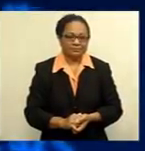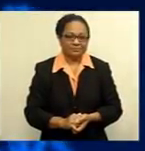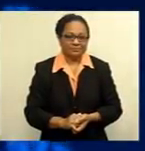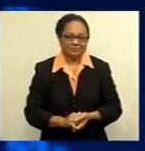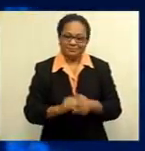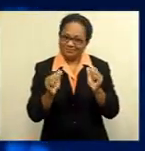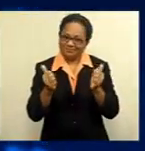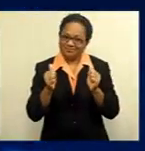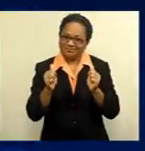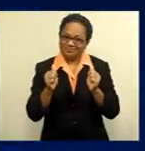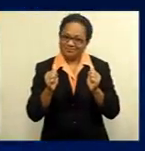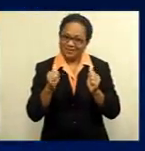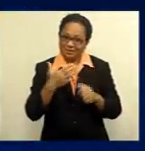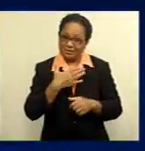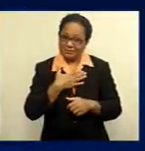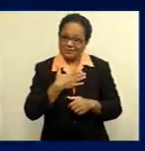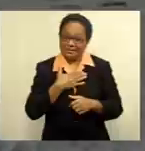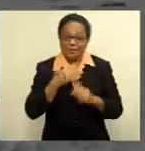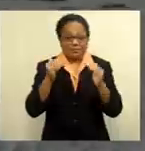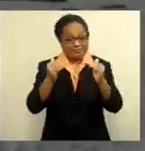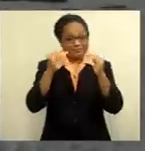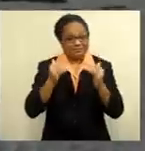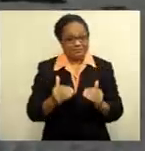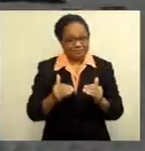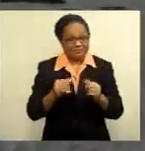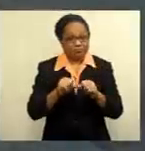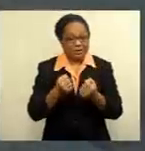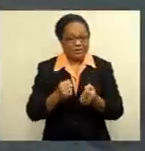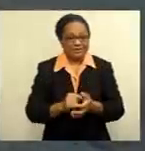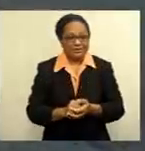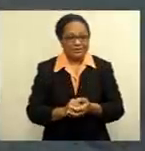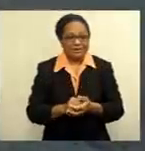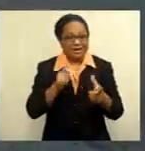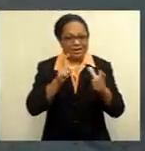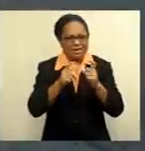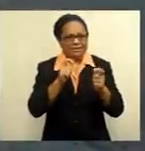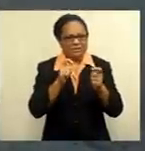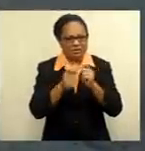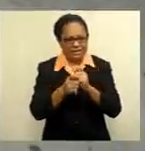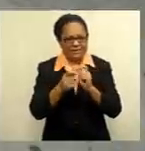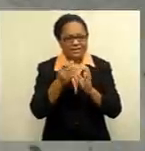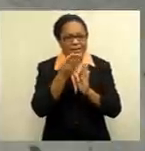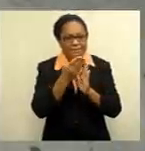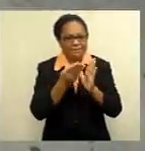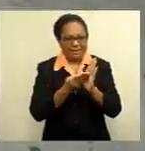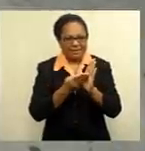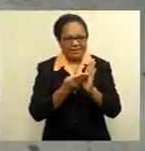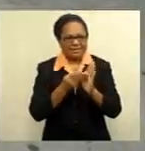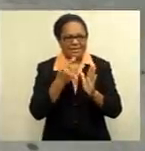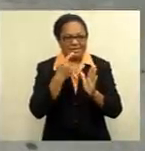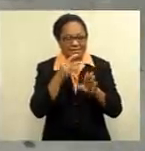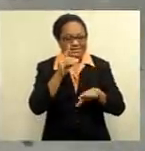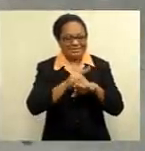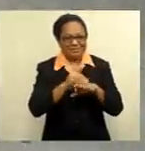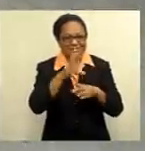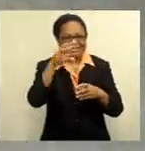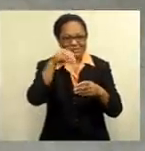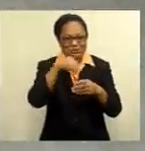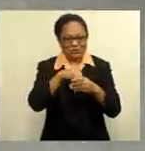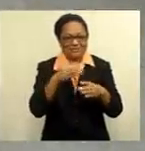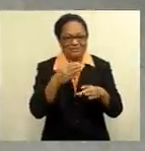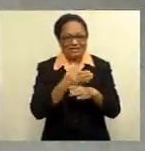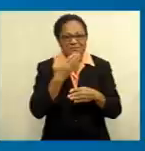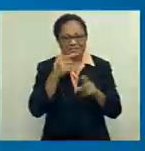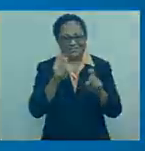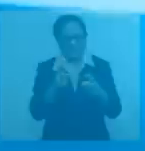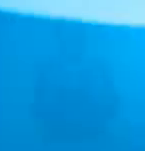That is the latest from my end, but coming up after the break, climate change bill labeled a disability inclusive intervention. Stay with